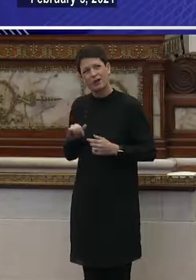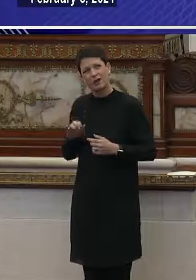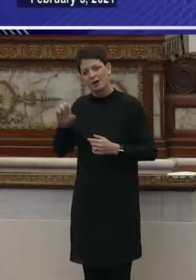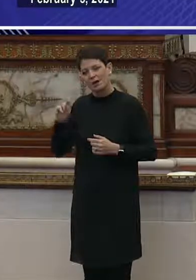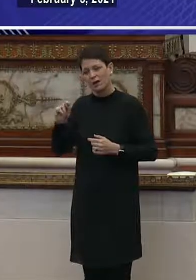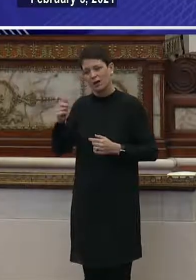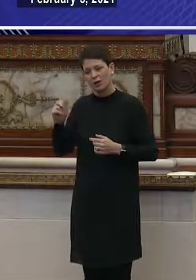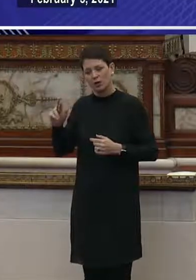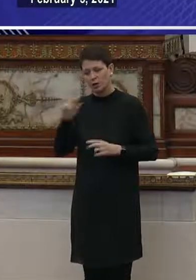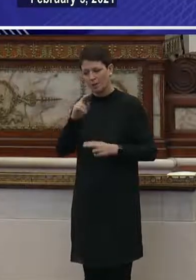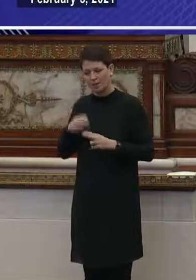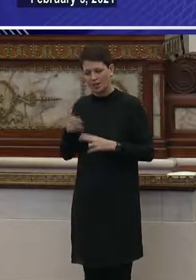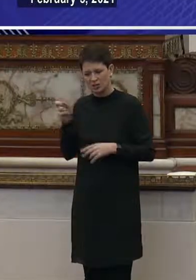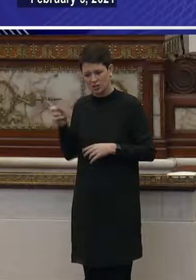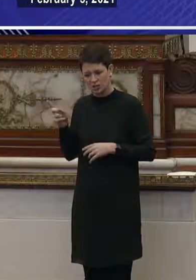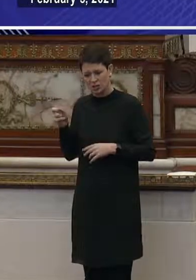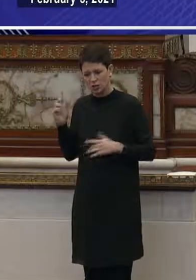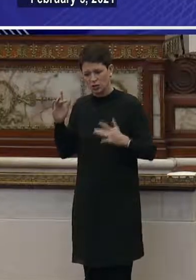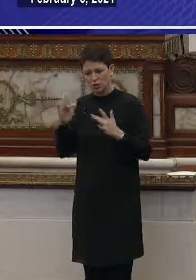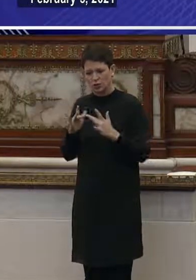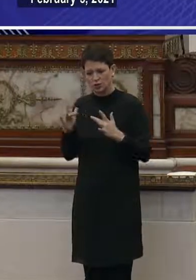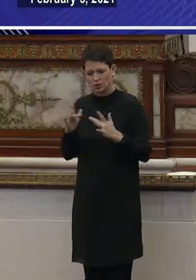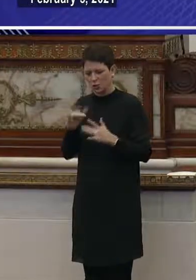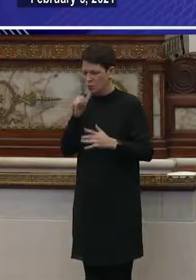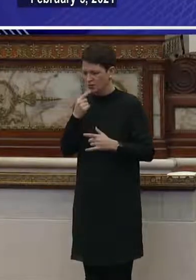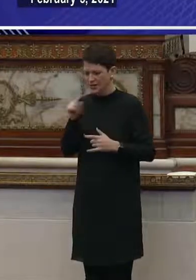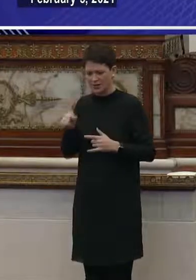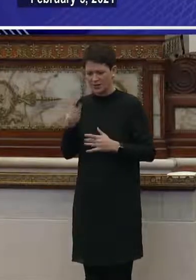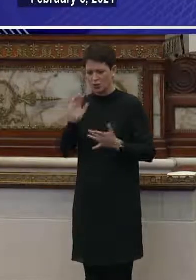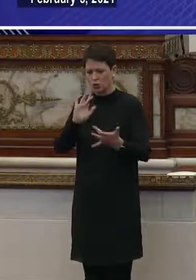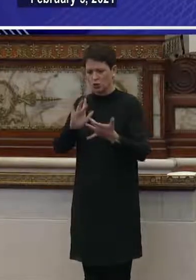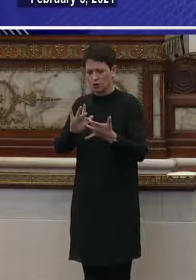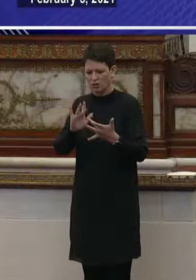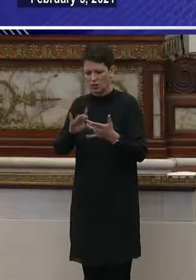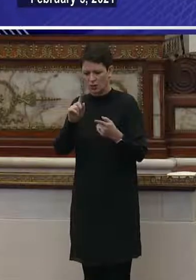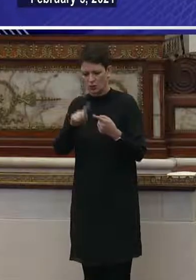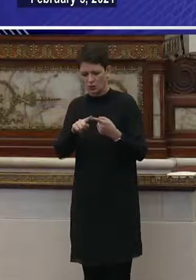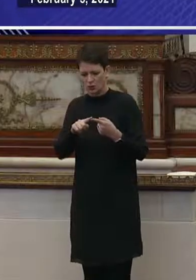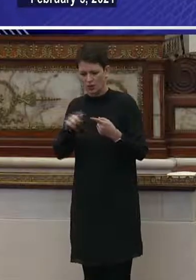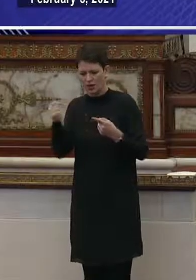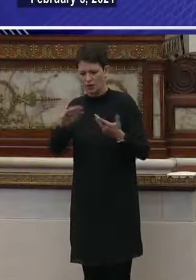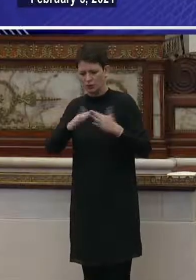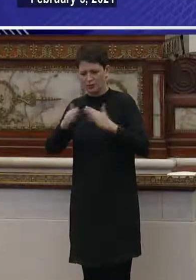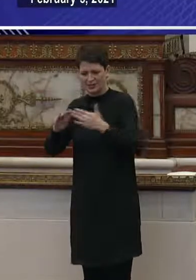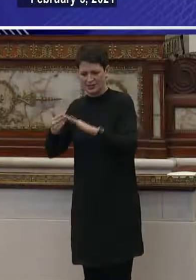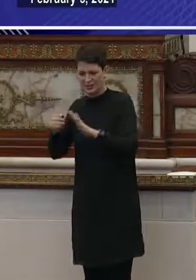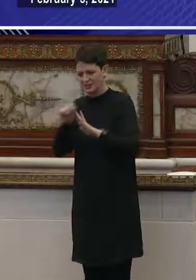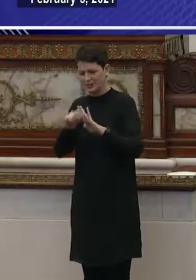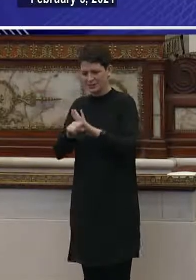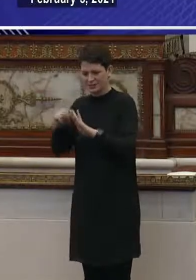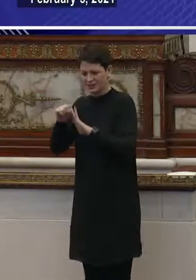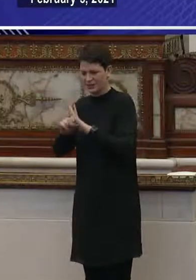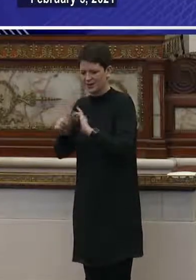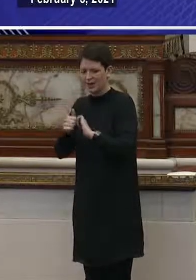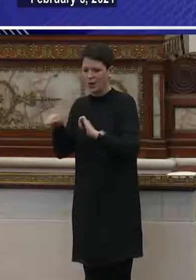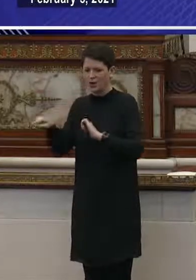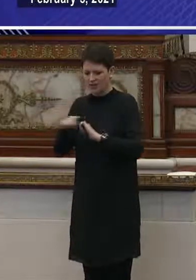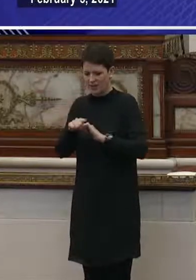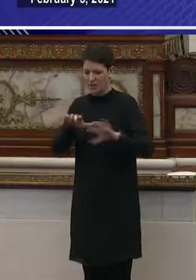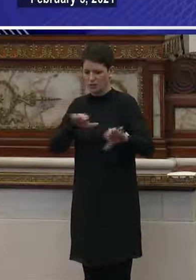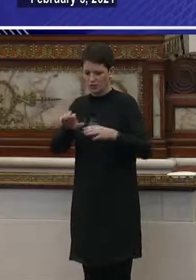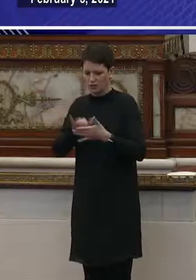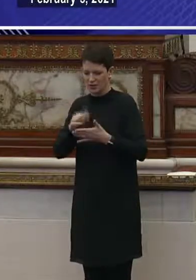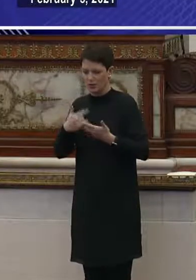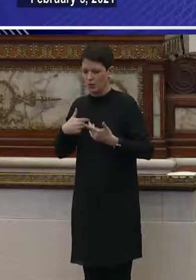Engler mentioned reaching out. I don't know who said this, reaching out to other cities and states about how they avoided this, but we